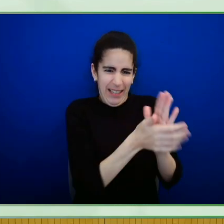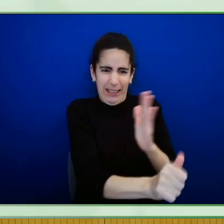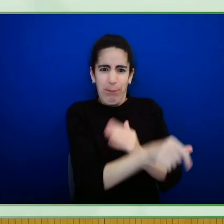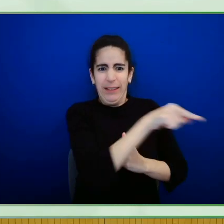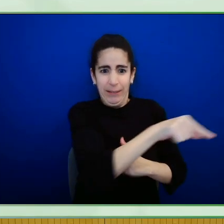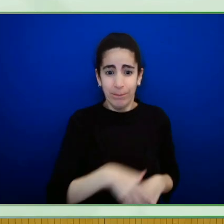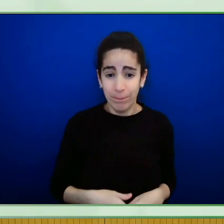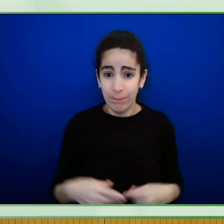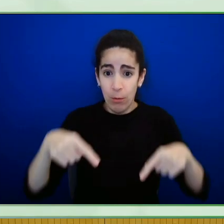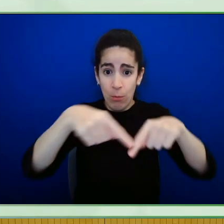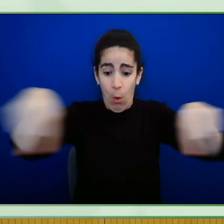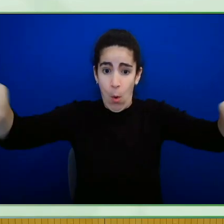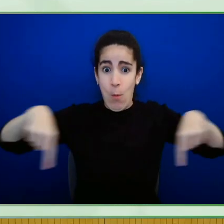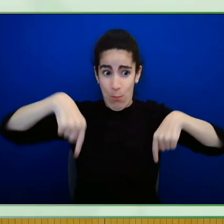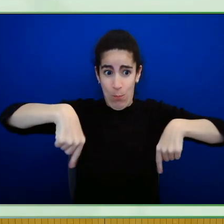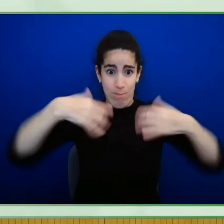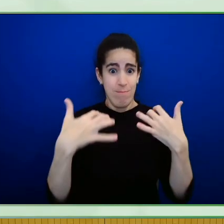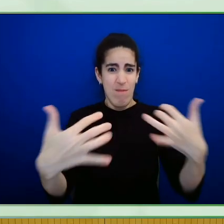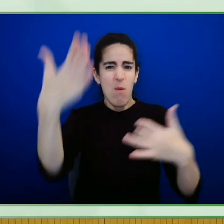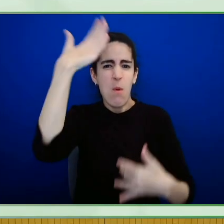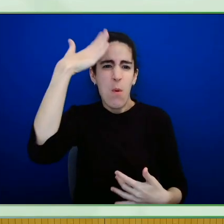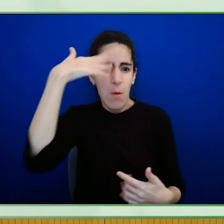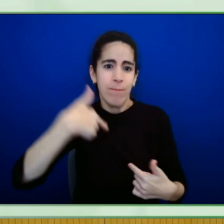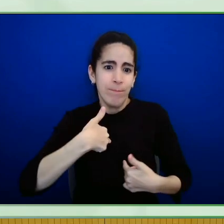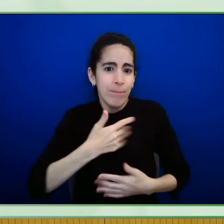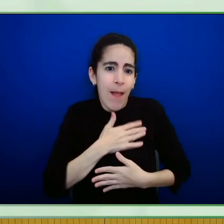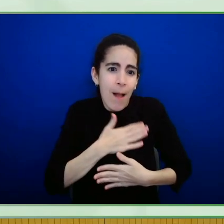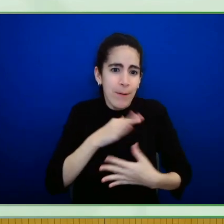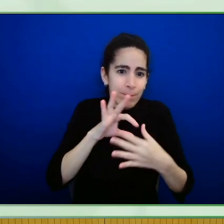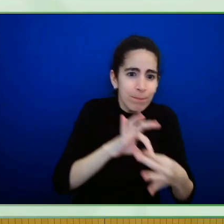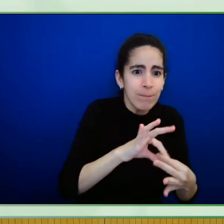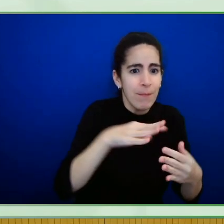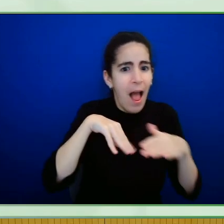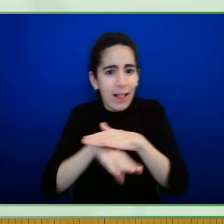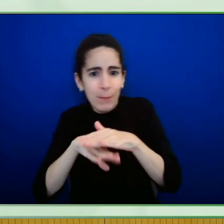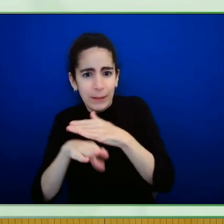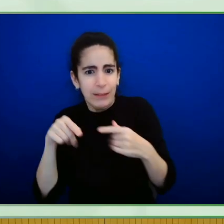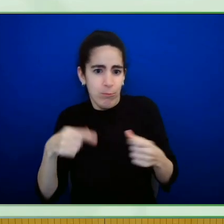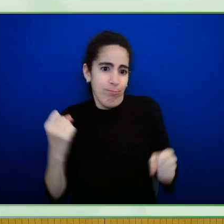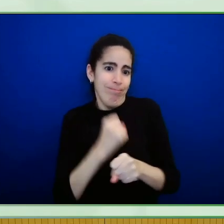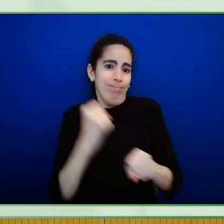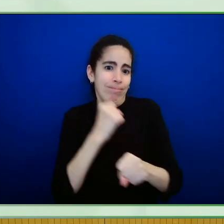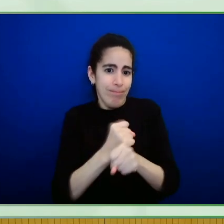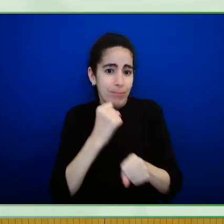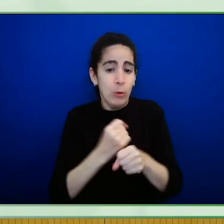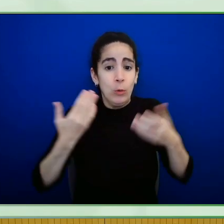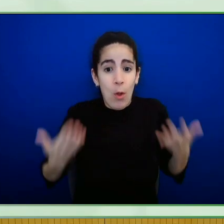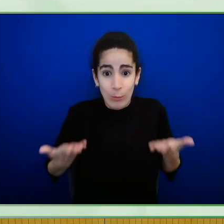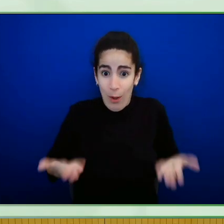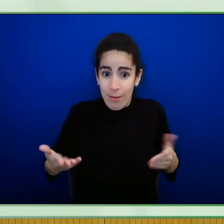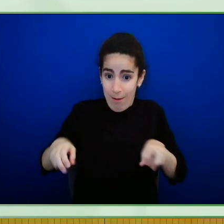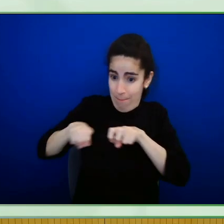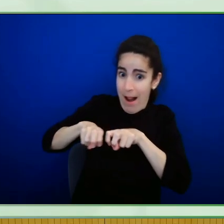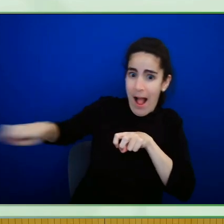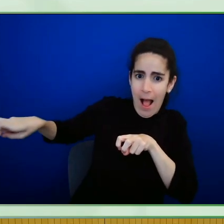So everyone here on the panel today is trying to address problems related to the fact that one size does not